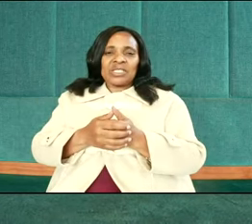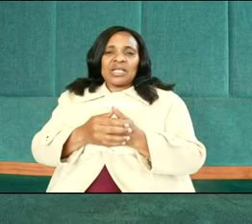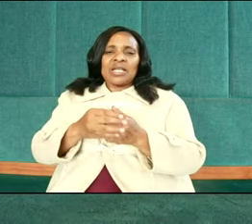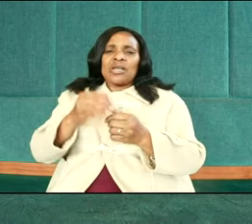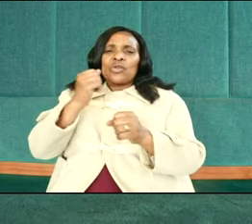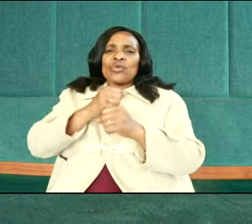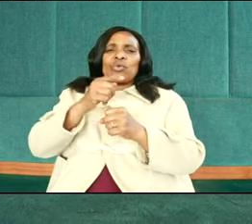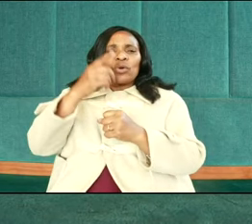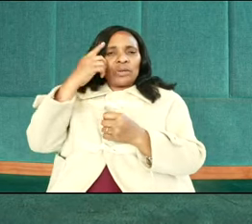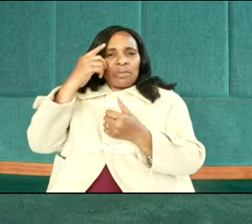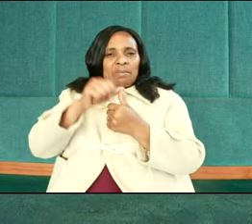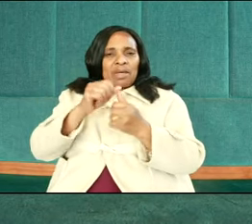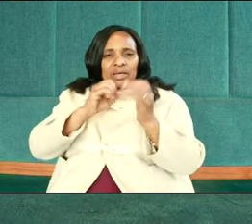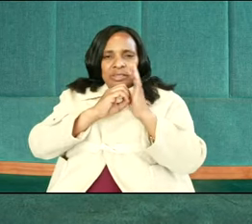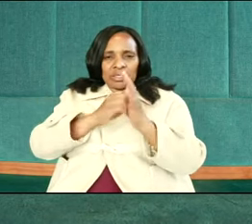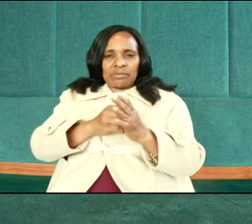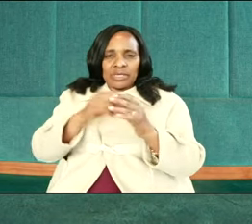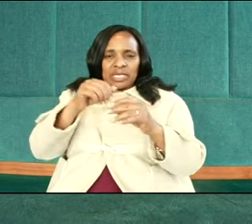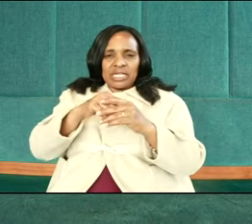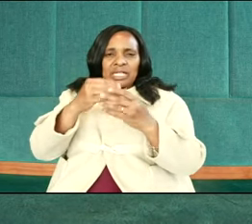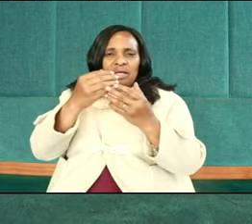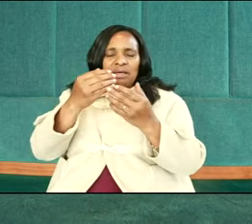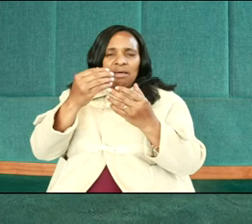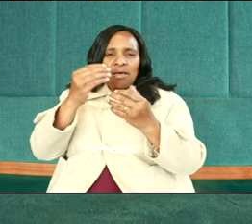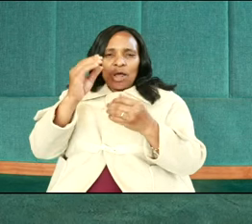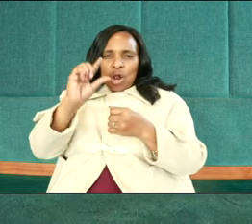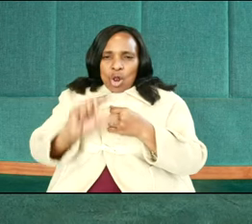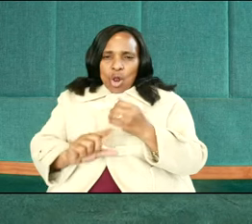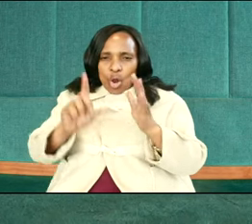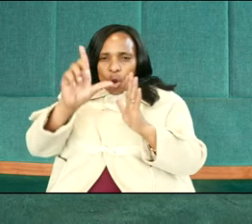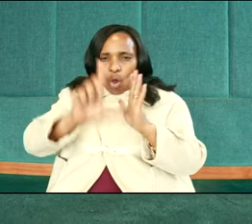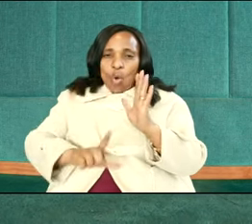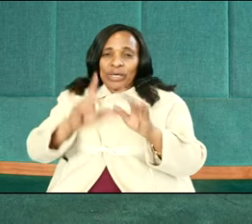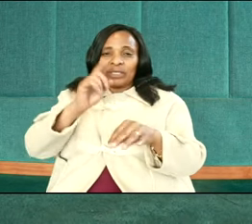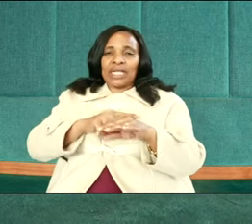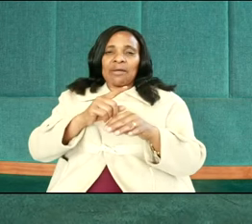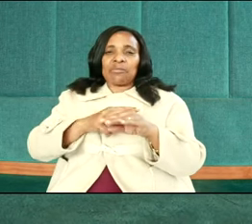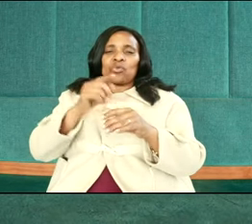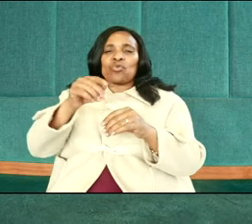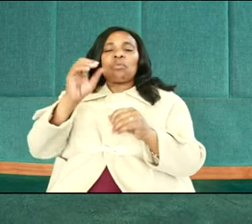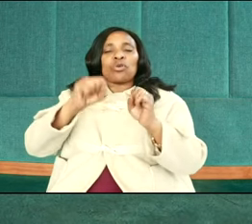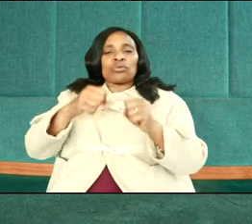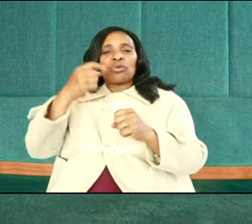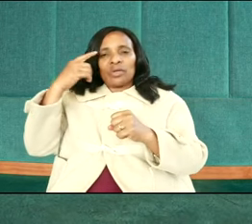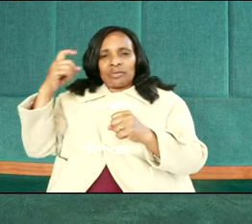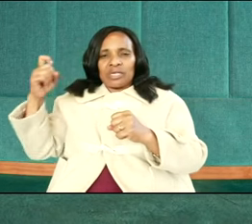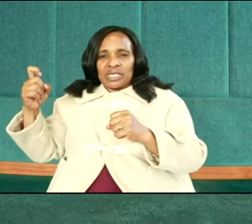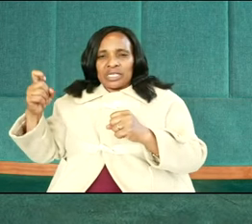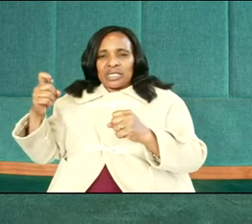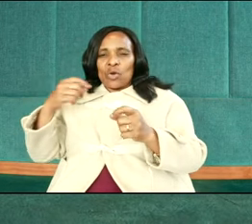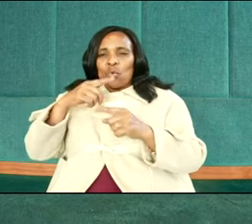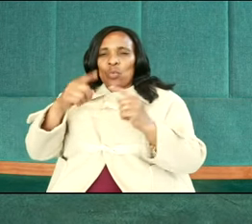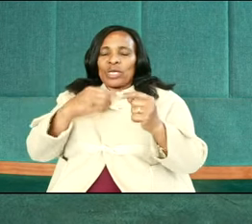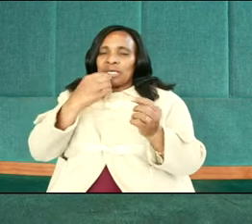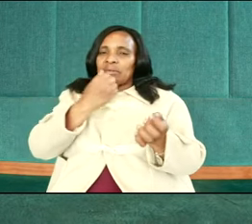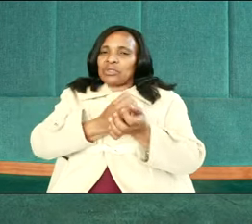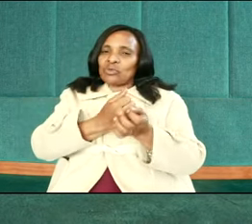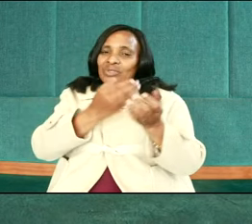Do you remember, for example, you know, in adversity, I think of the martyrs. You know, you can imagine when the persecution is at its